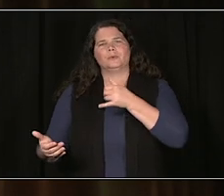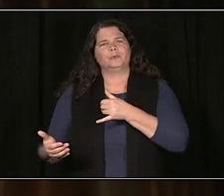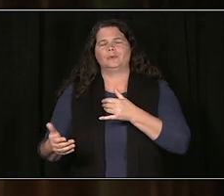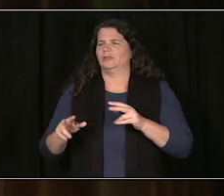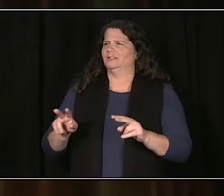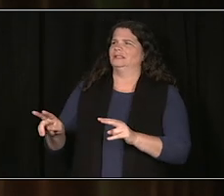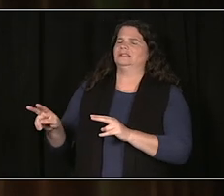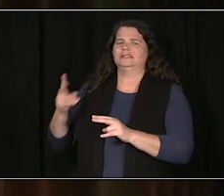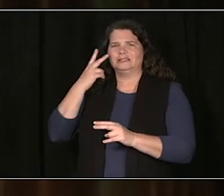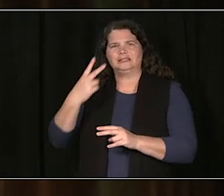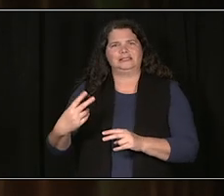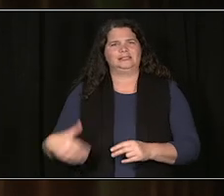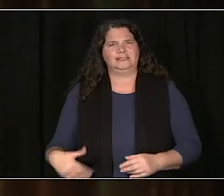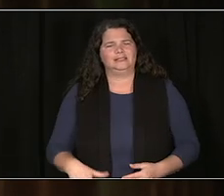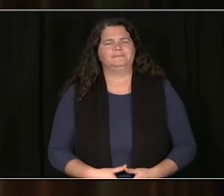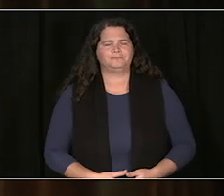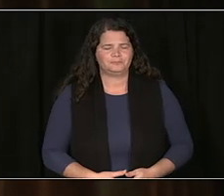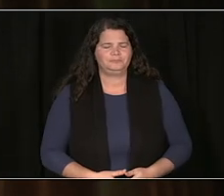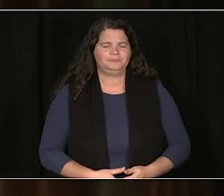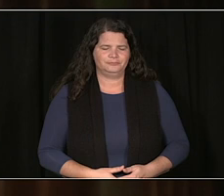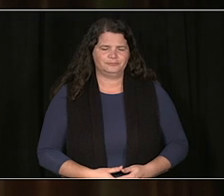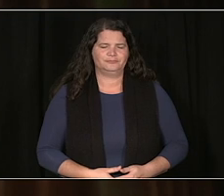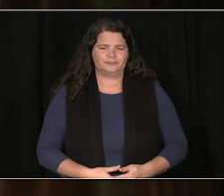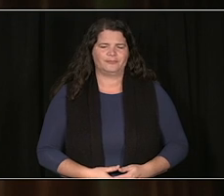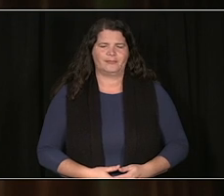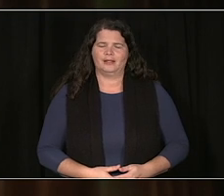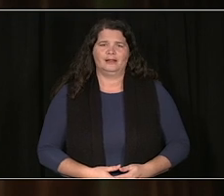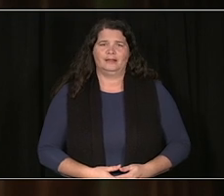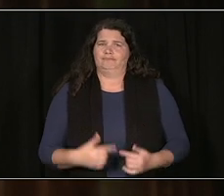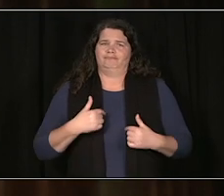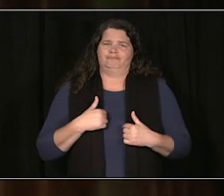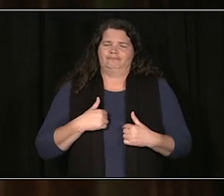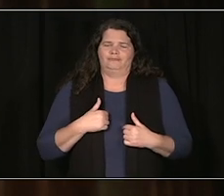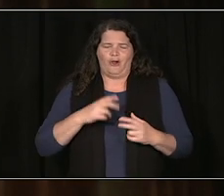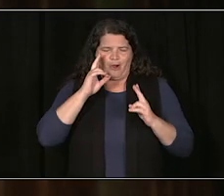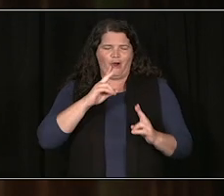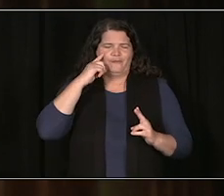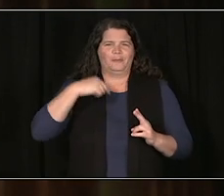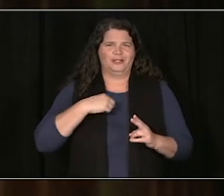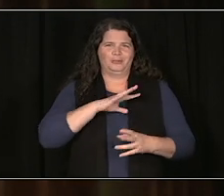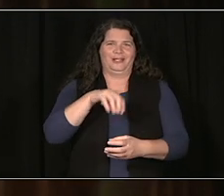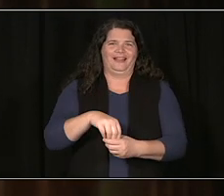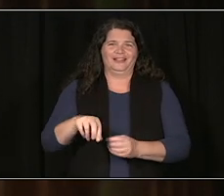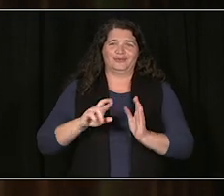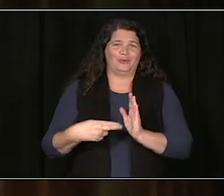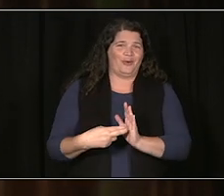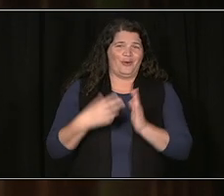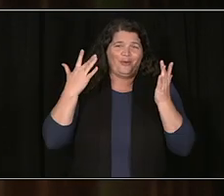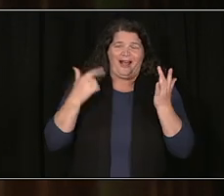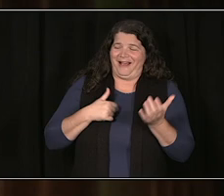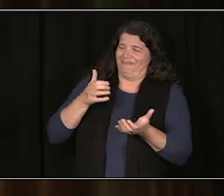so as someone who is just honored to be in this position by virtue of being married to the